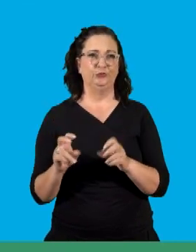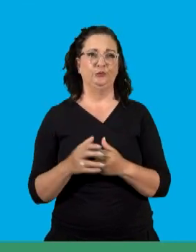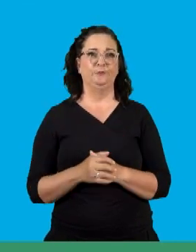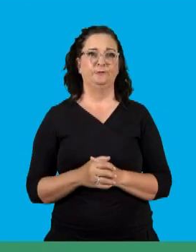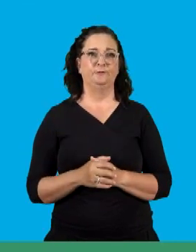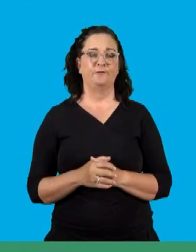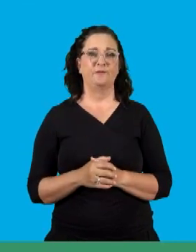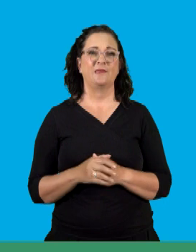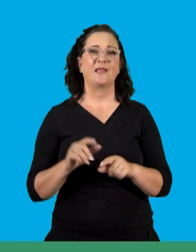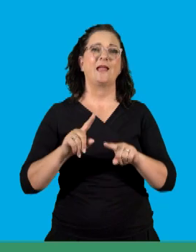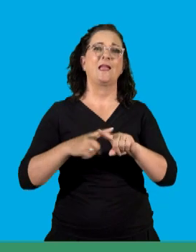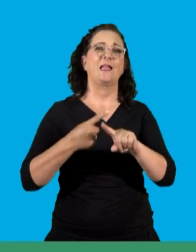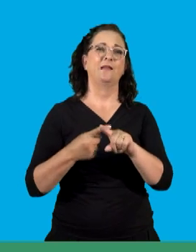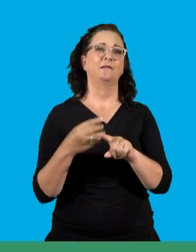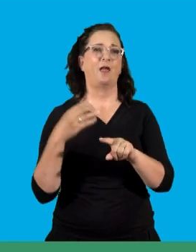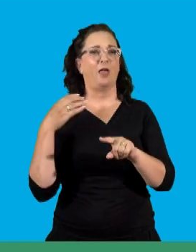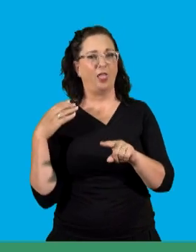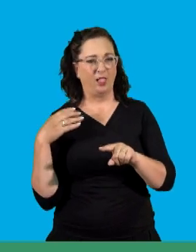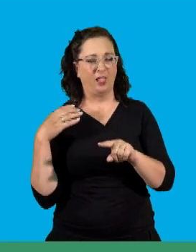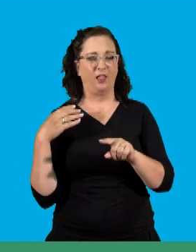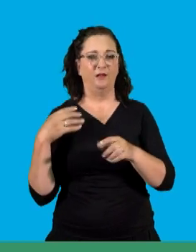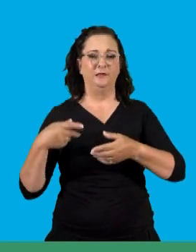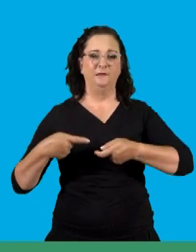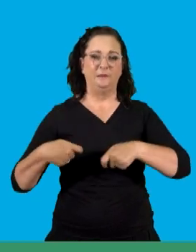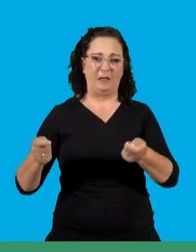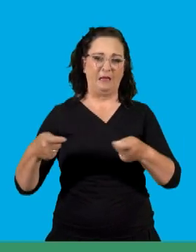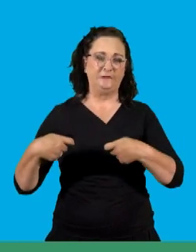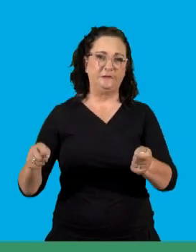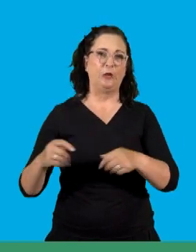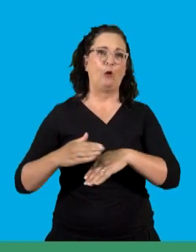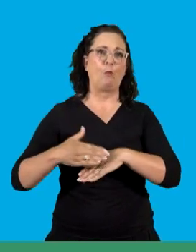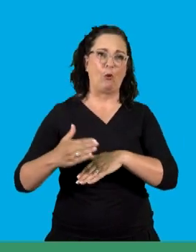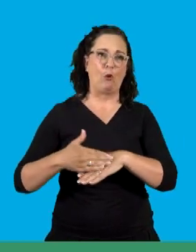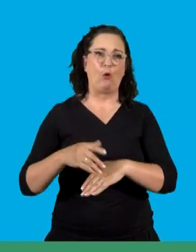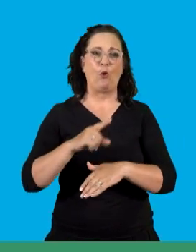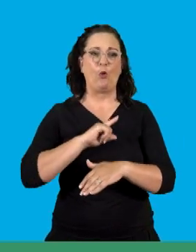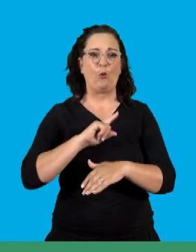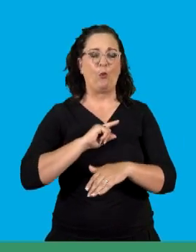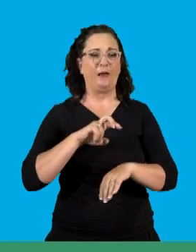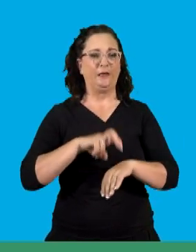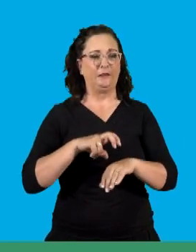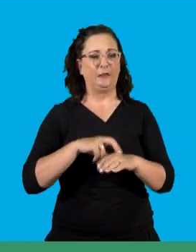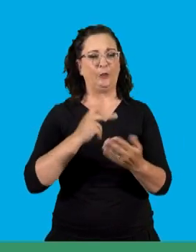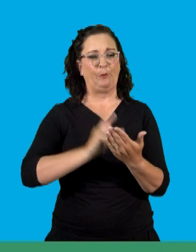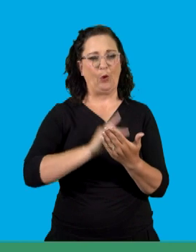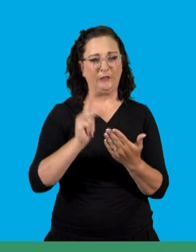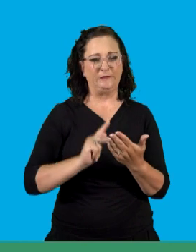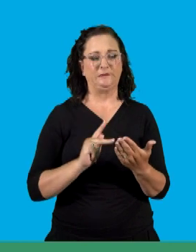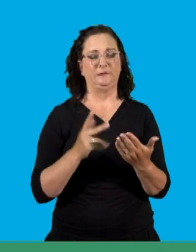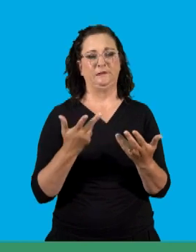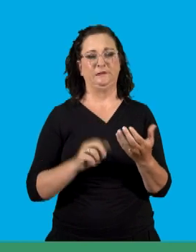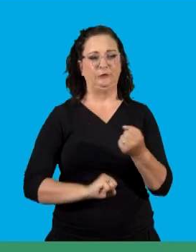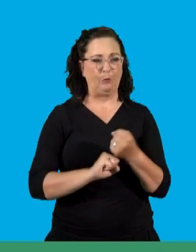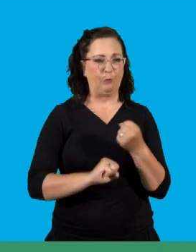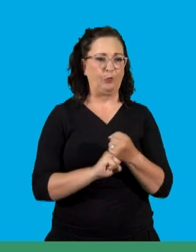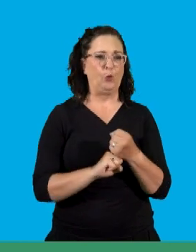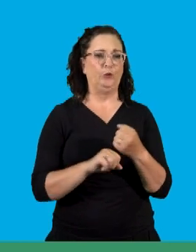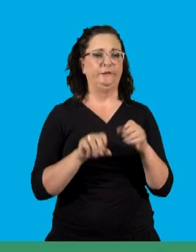place extra burdens and expenditure on businesses as they have to develop policies, support